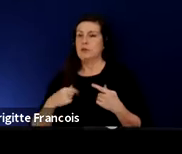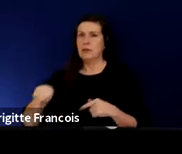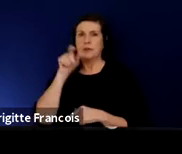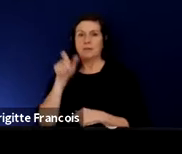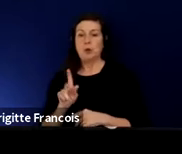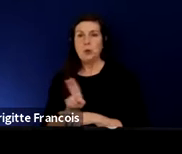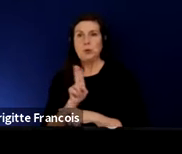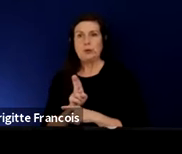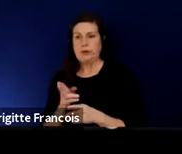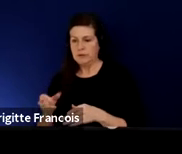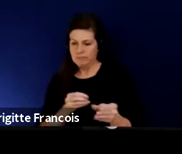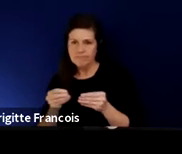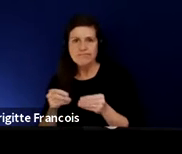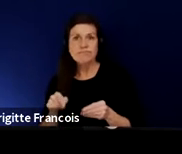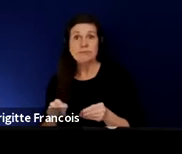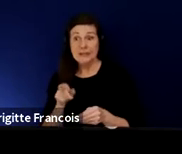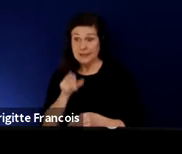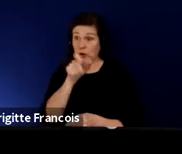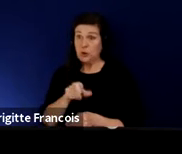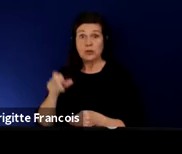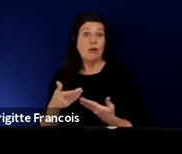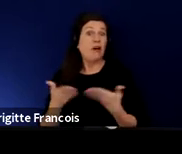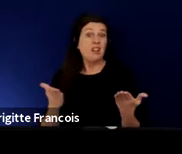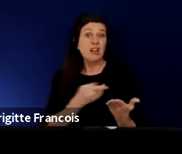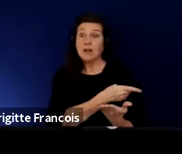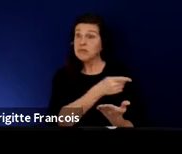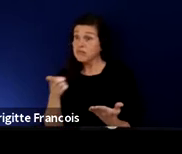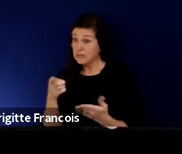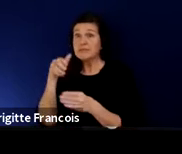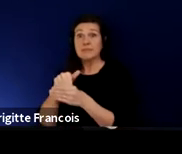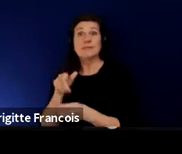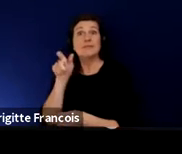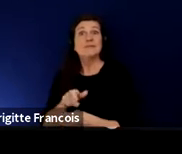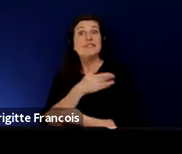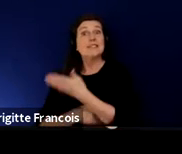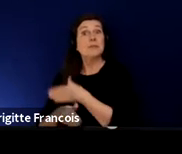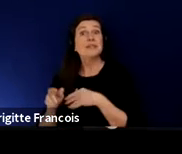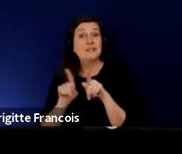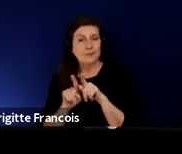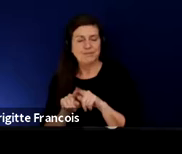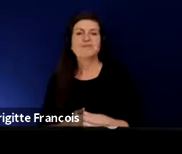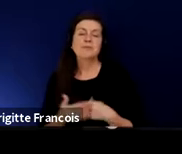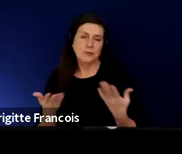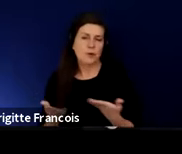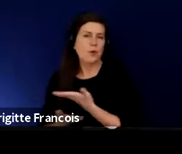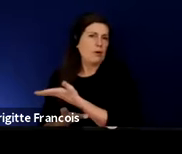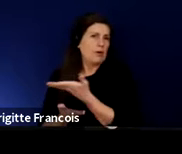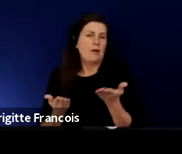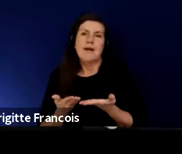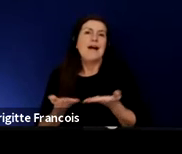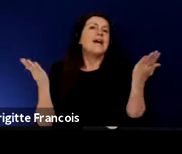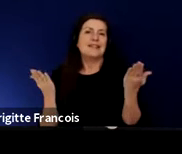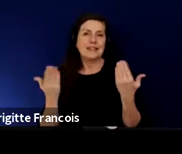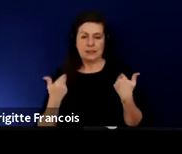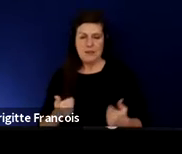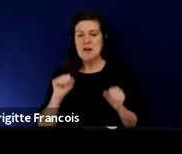with disabilities, but really for any user, any consumer that wants to have better products and services. I think that really is a